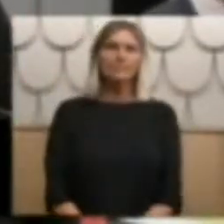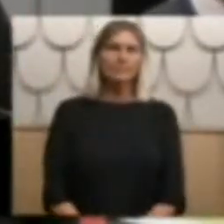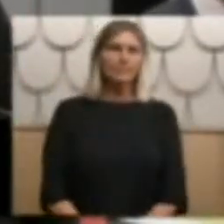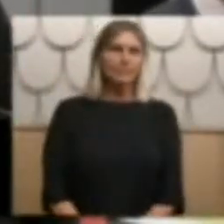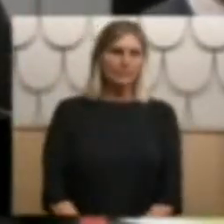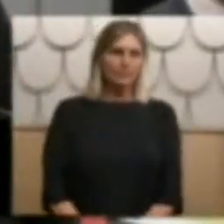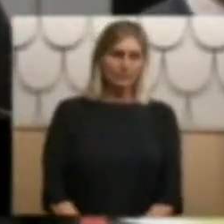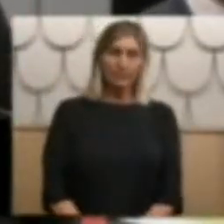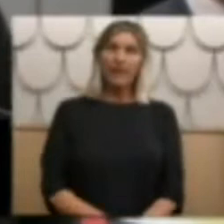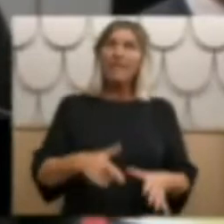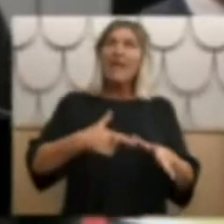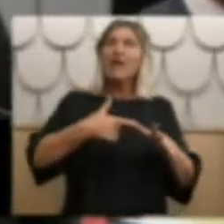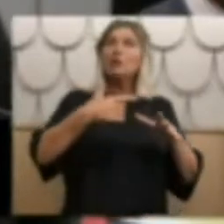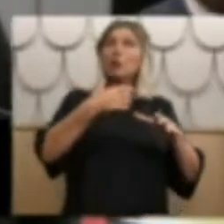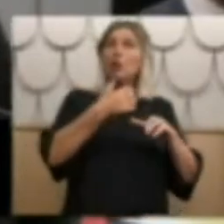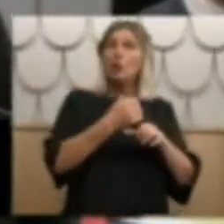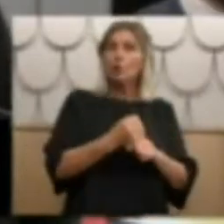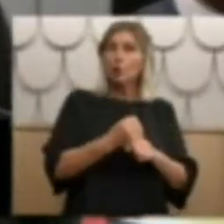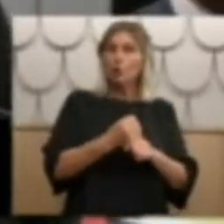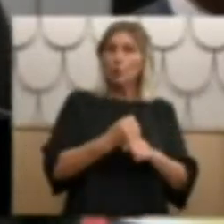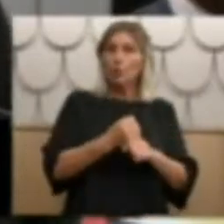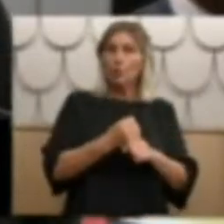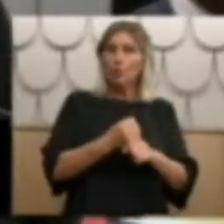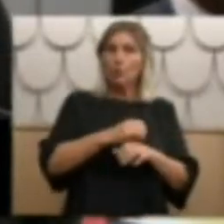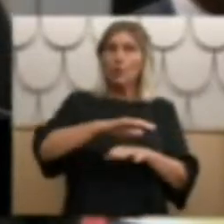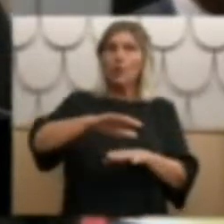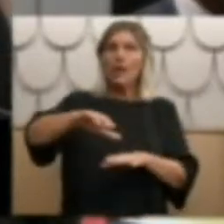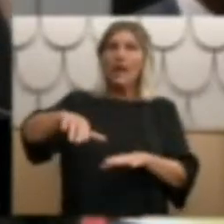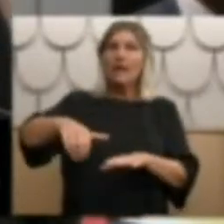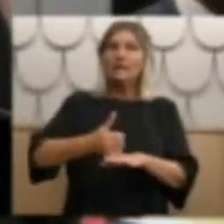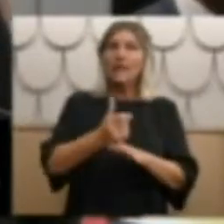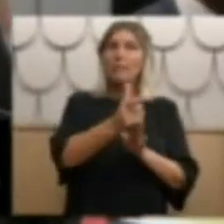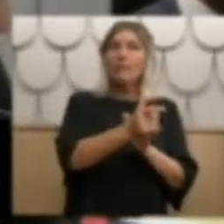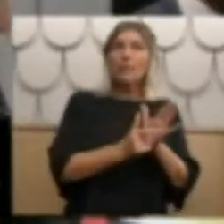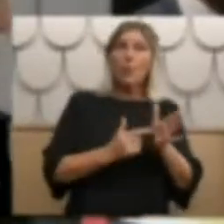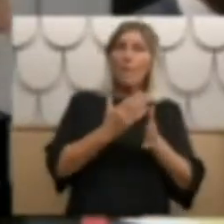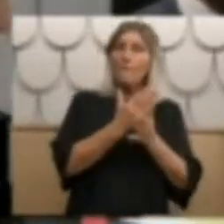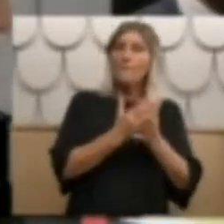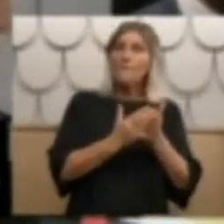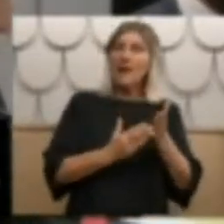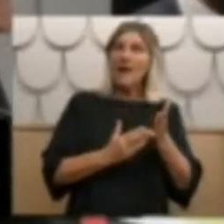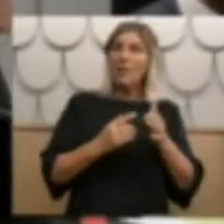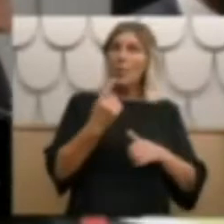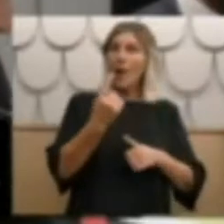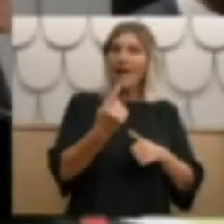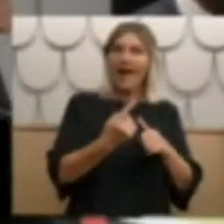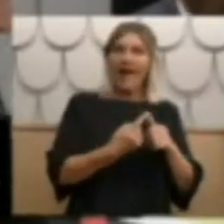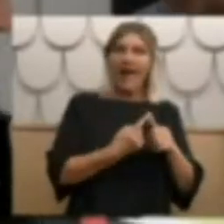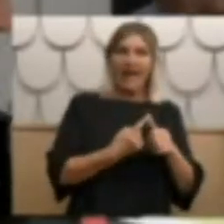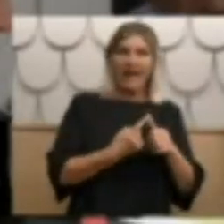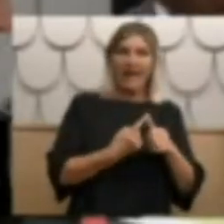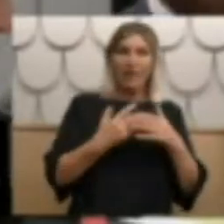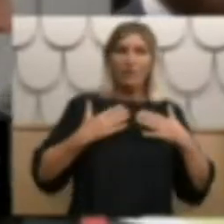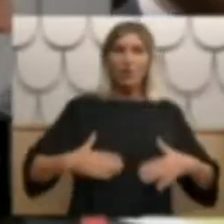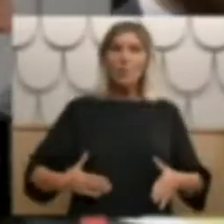When the Attorney General enacted Part 1A of the Human Rights Act in 2001, it was with the intention of developing